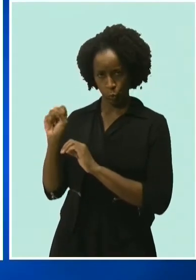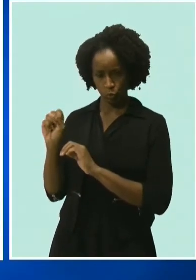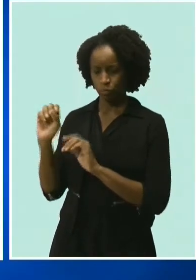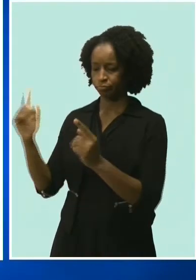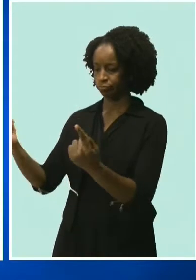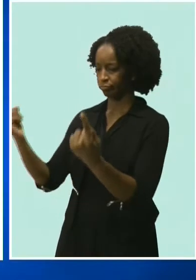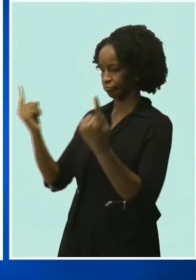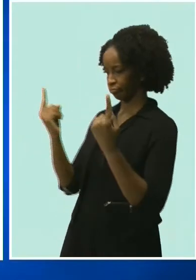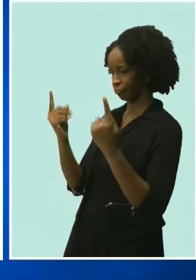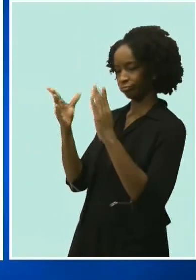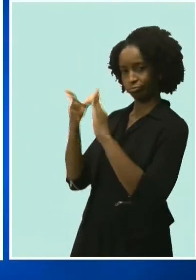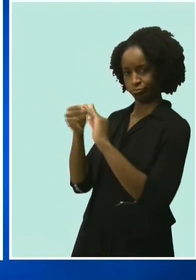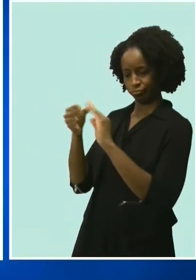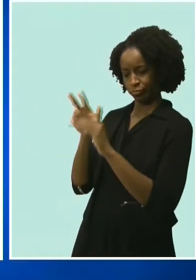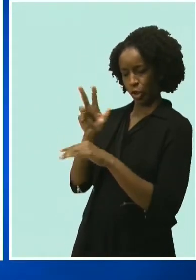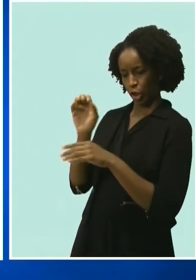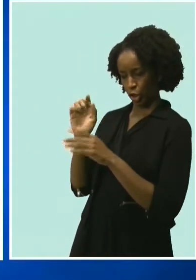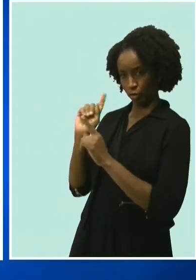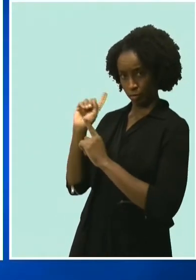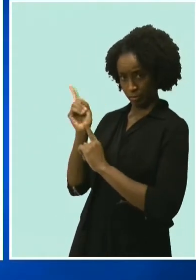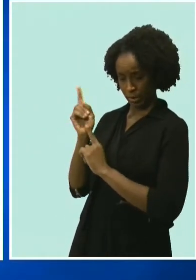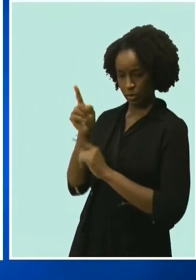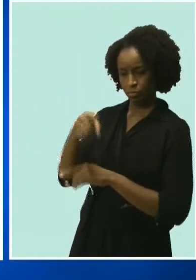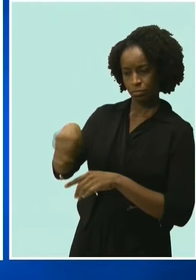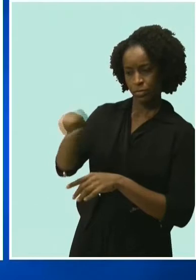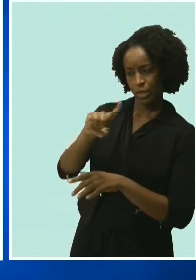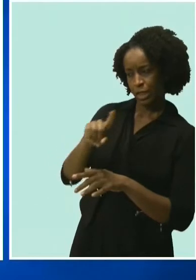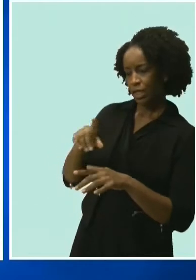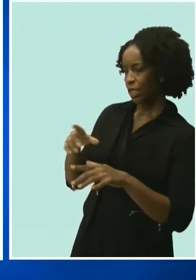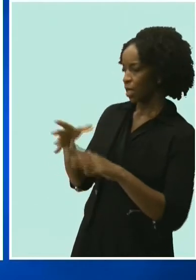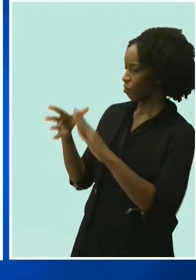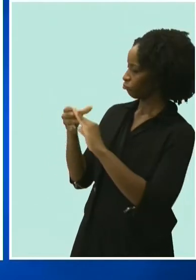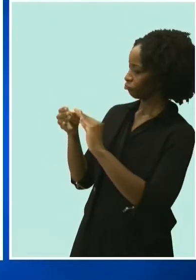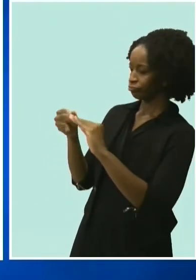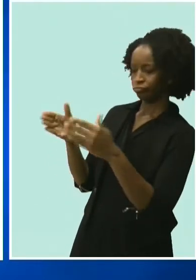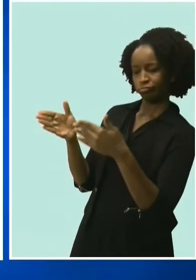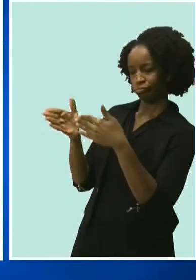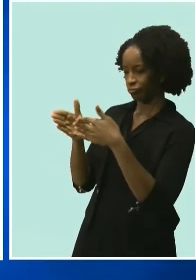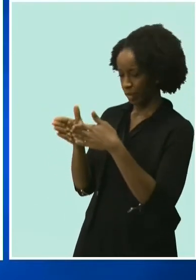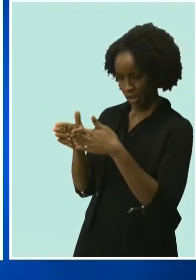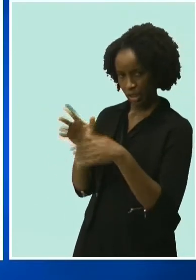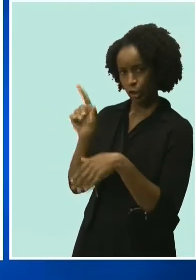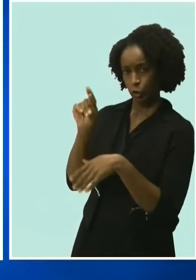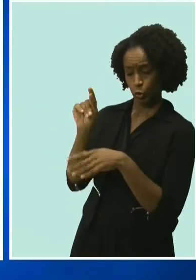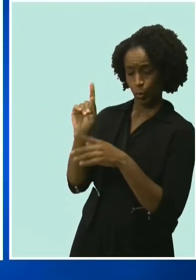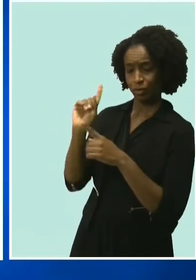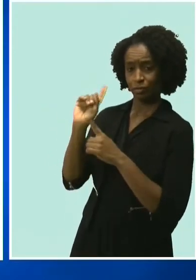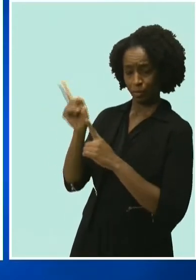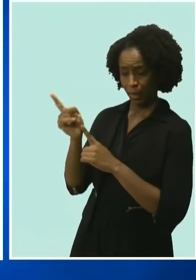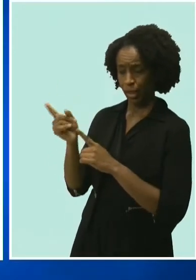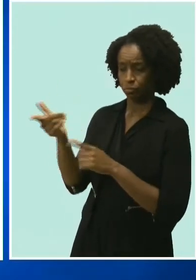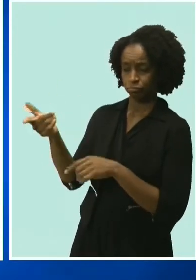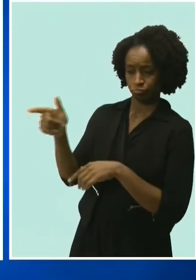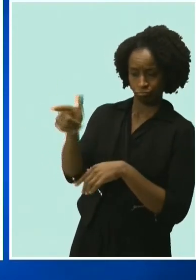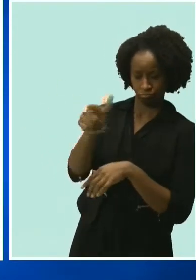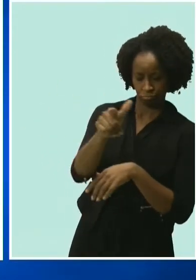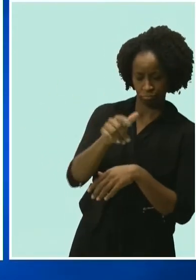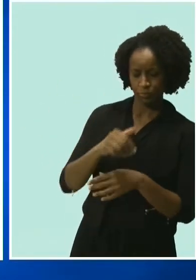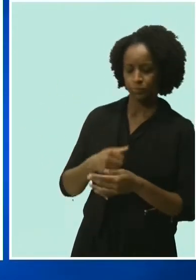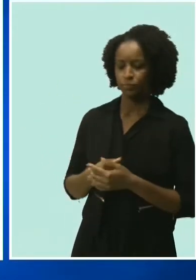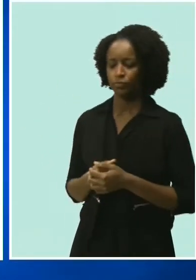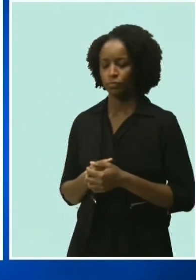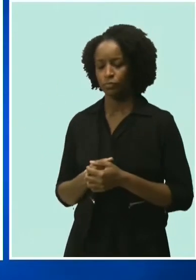argument, while respondents have 20 minutes each. During the case management conference on Wednesday, Attorney General Bassa